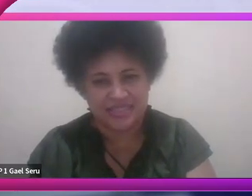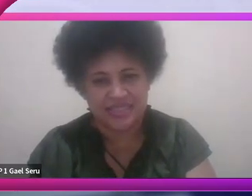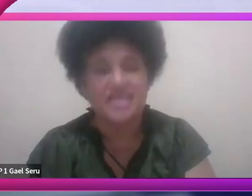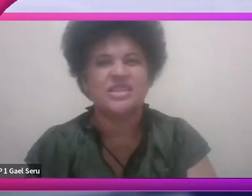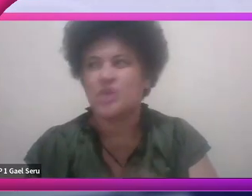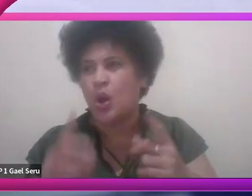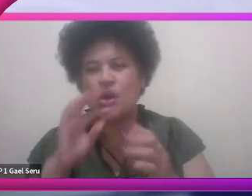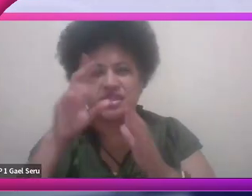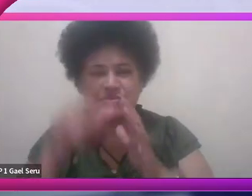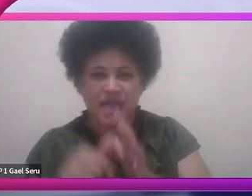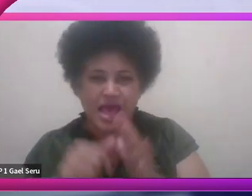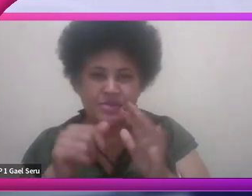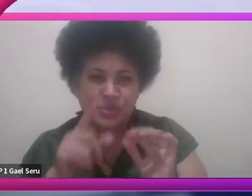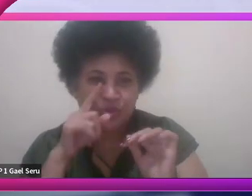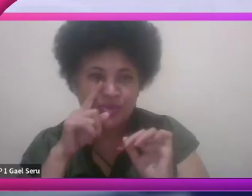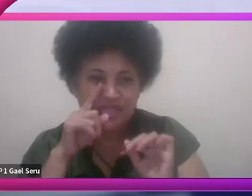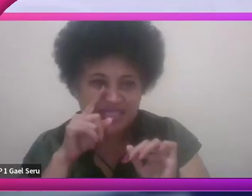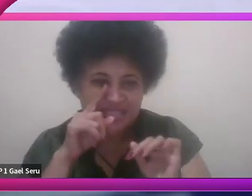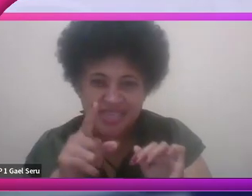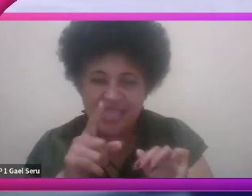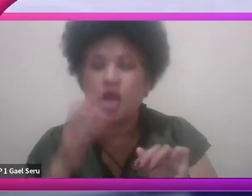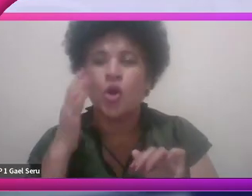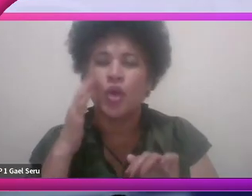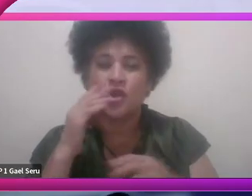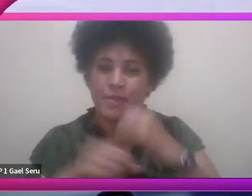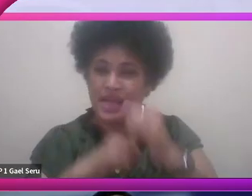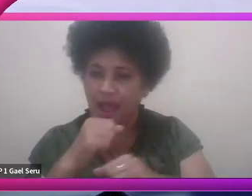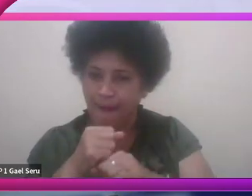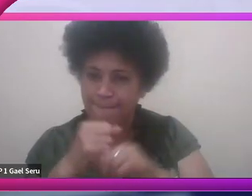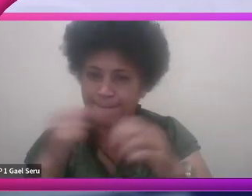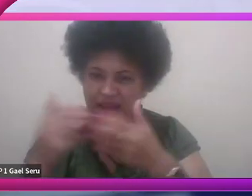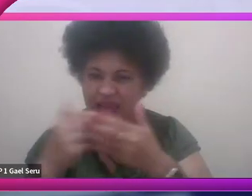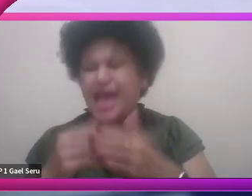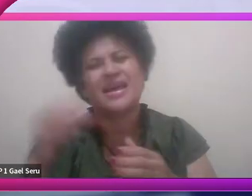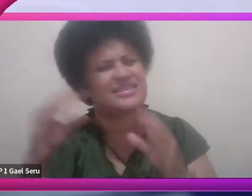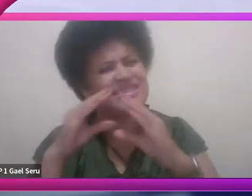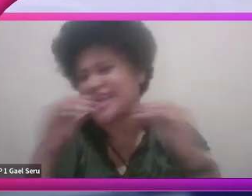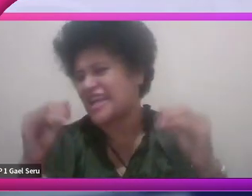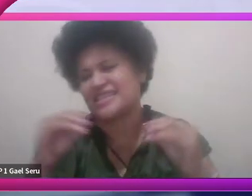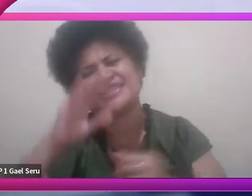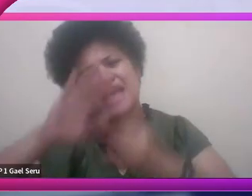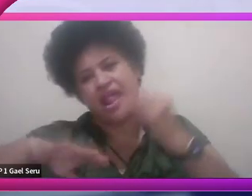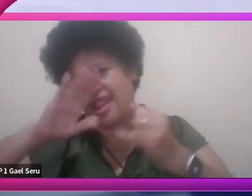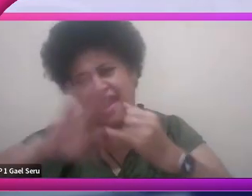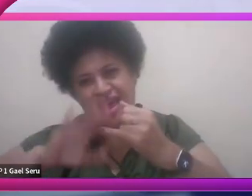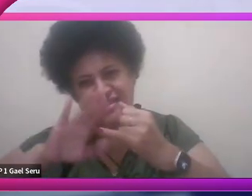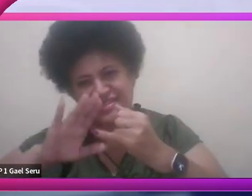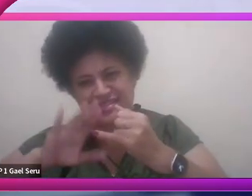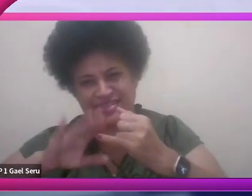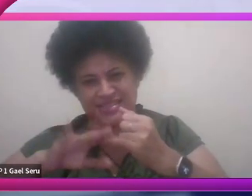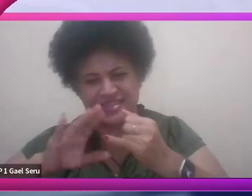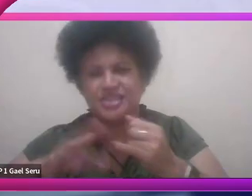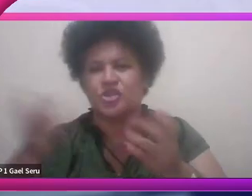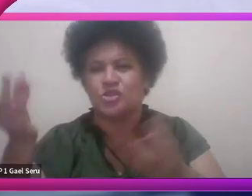consumptions conceived of the pregnancy, the sexual act is the last one. It's the last one that involved with fertility.